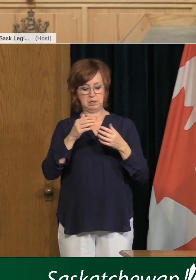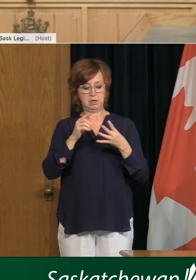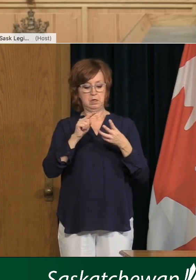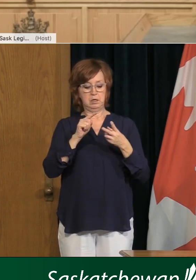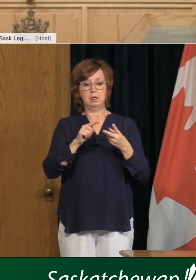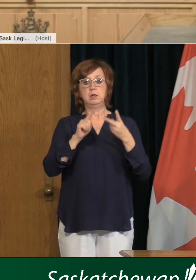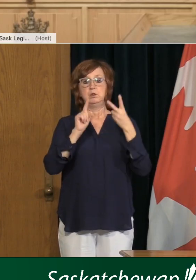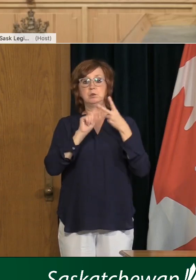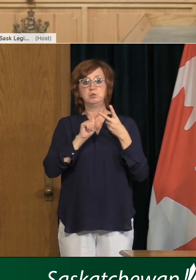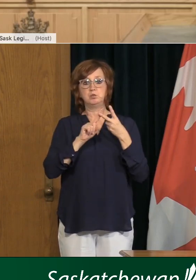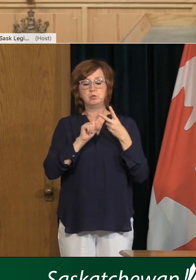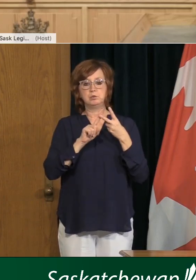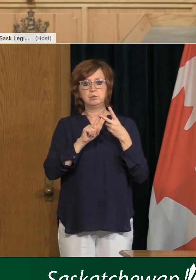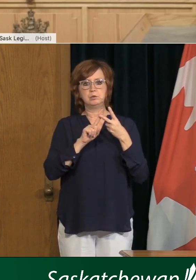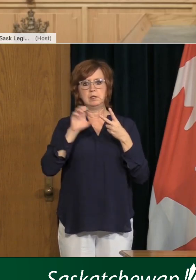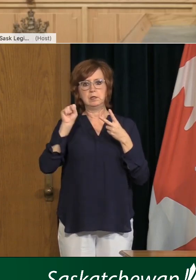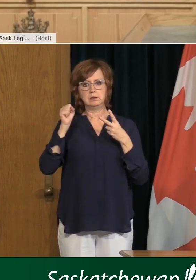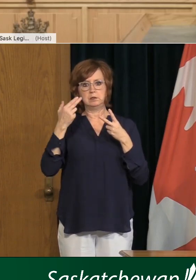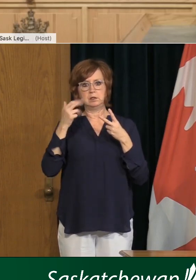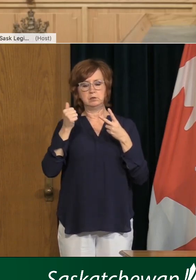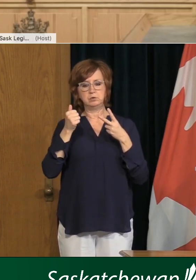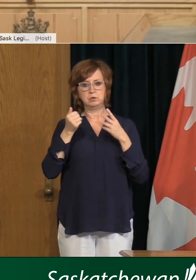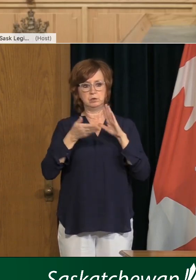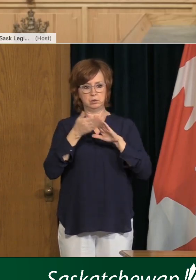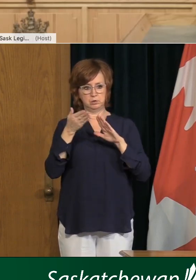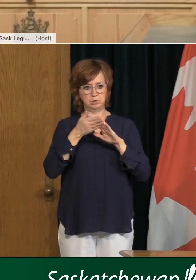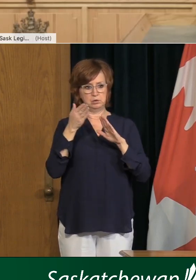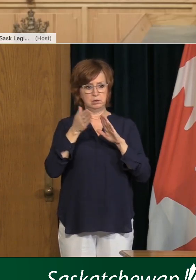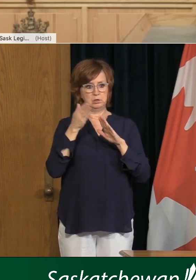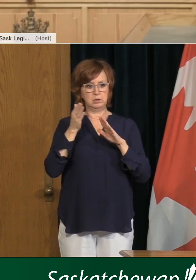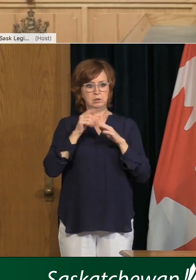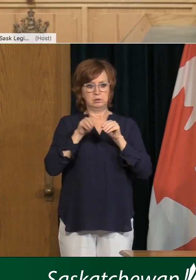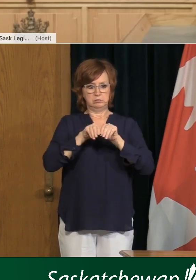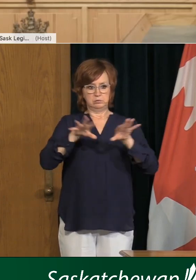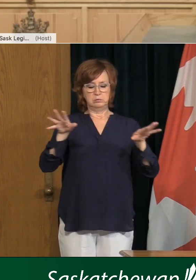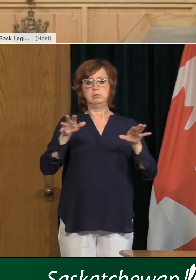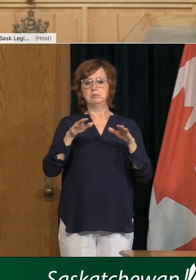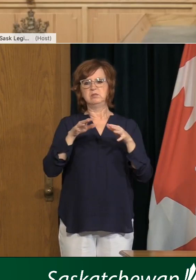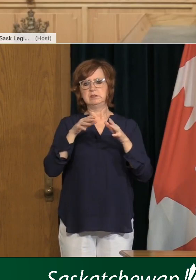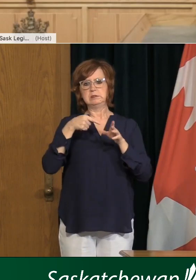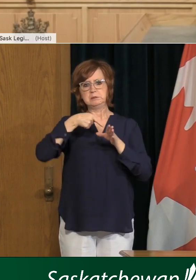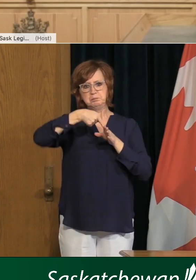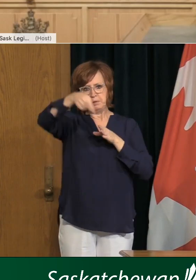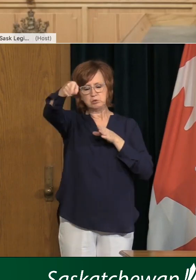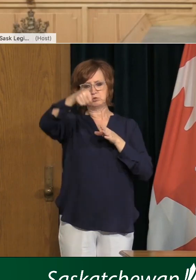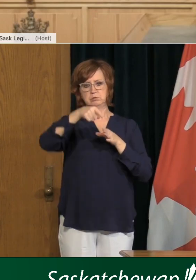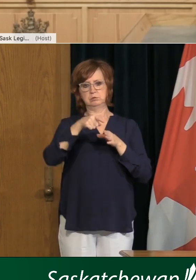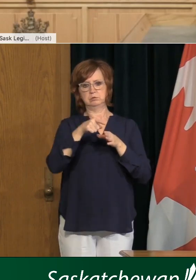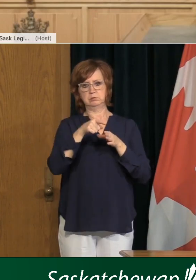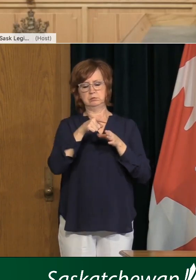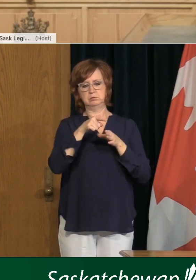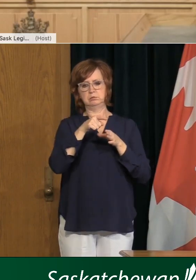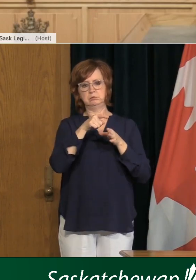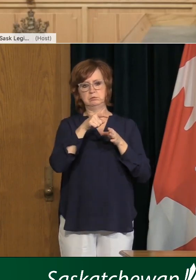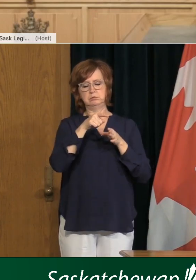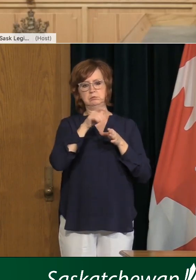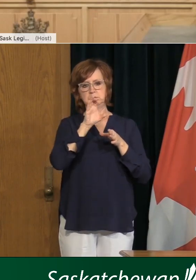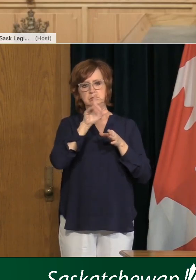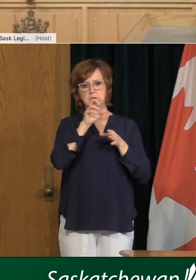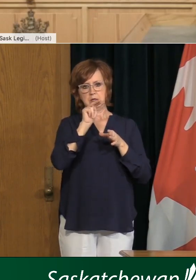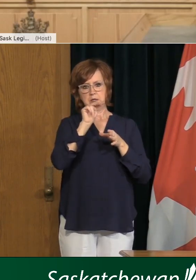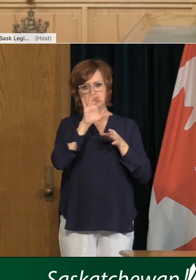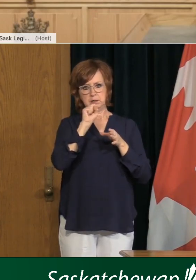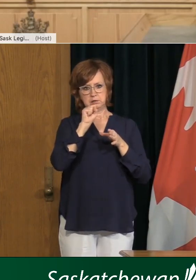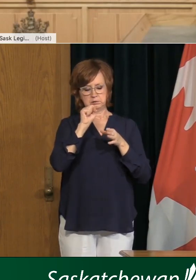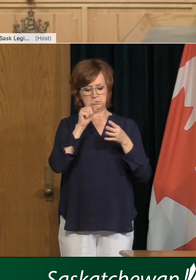SHA-operated specialty clinic expansion of service resumption. Phase 3 really, and I'll go into a little bit more detail on each one of these